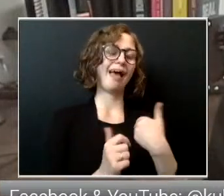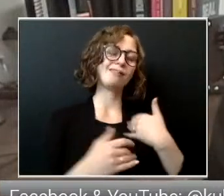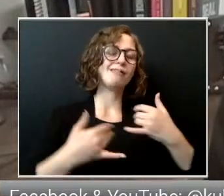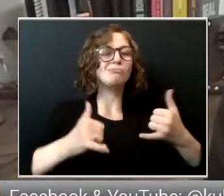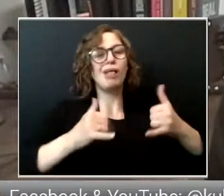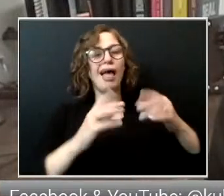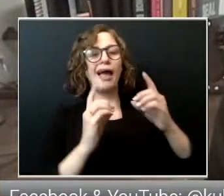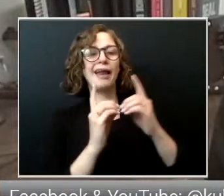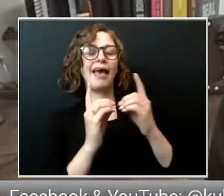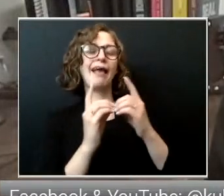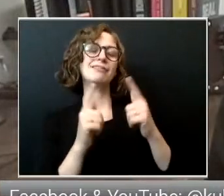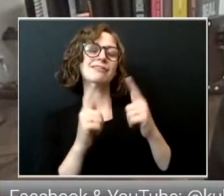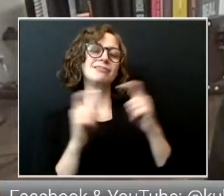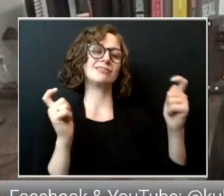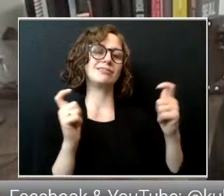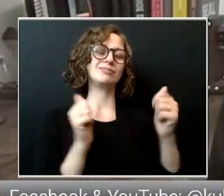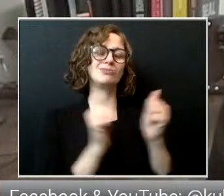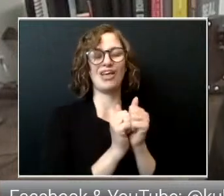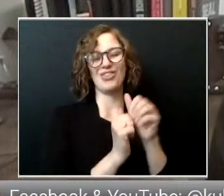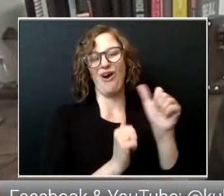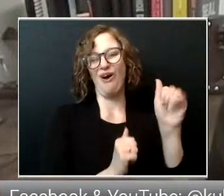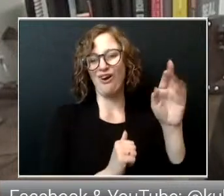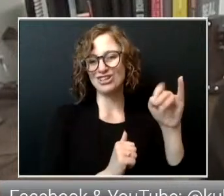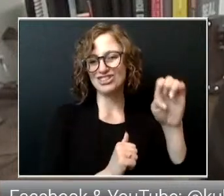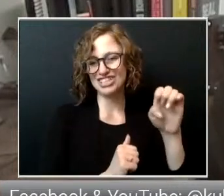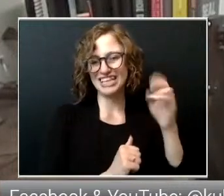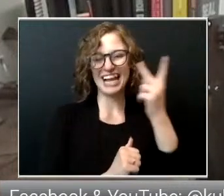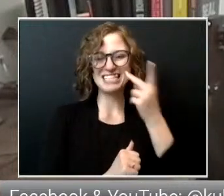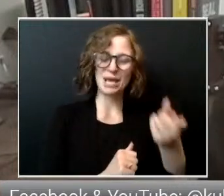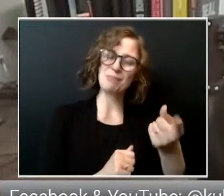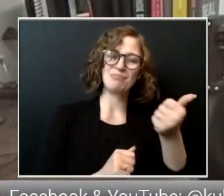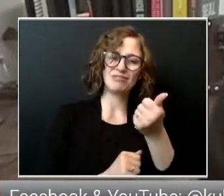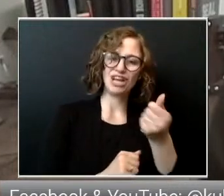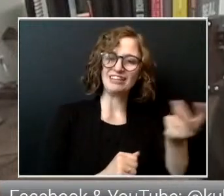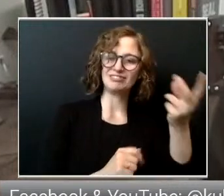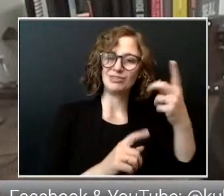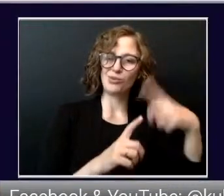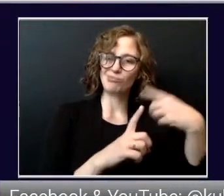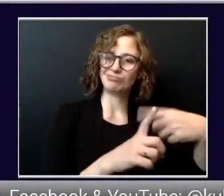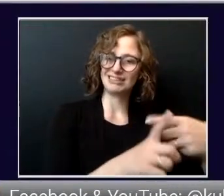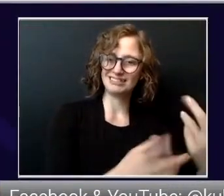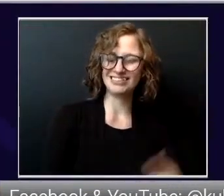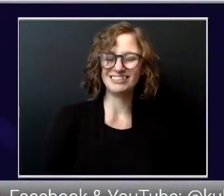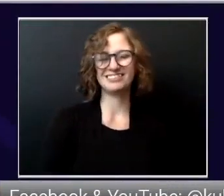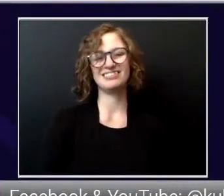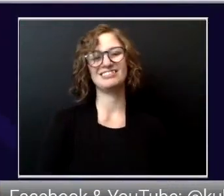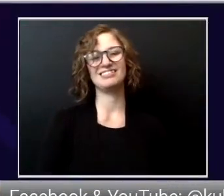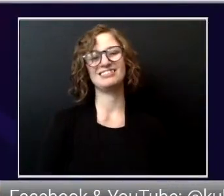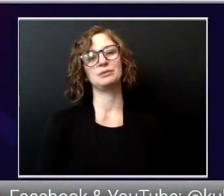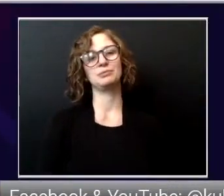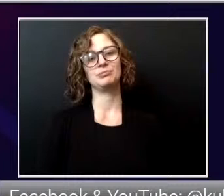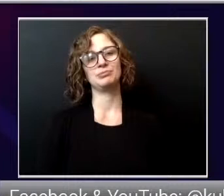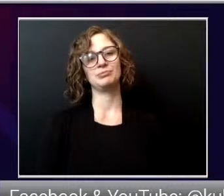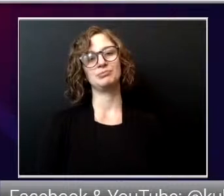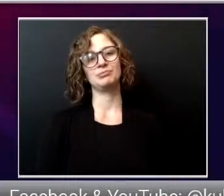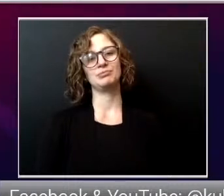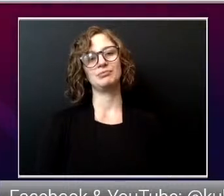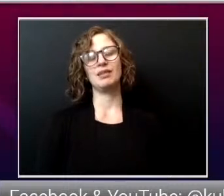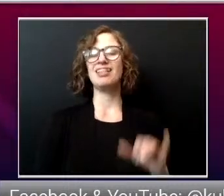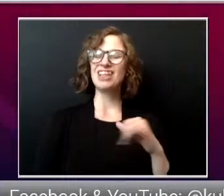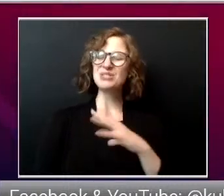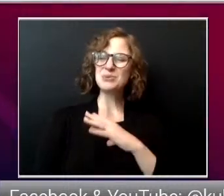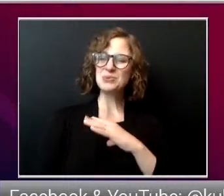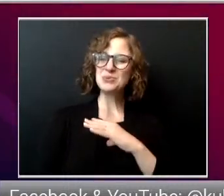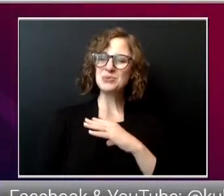Archie to see him every couple months. So That's great. Yeah. That's cool. That